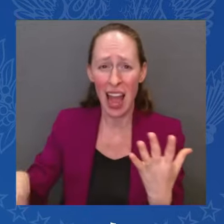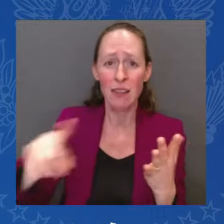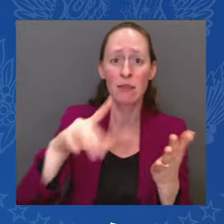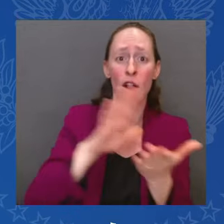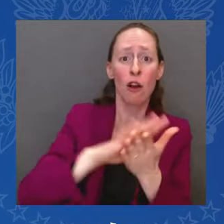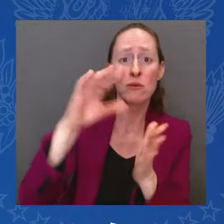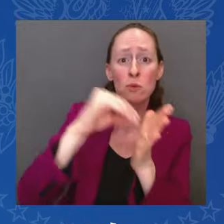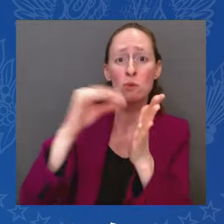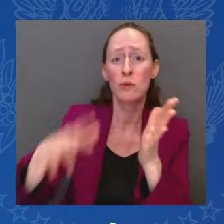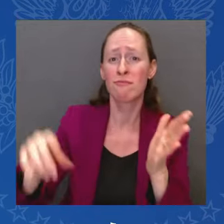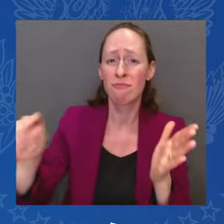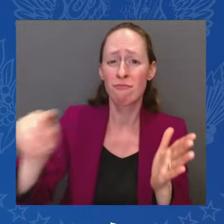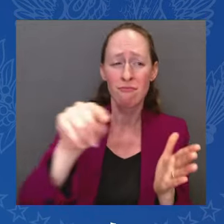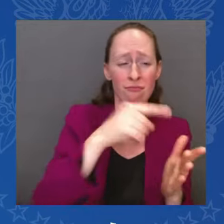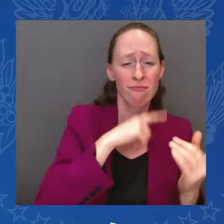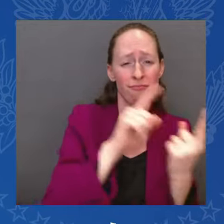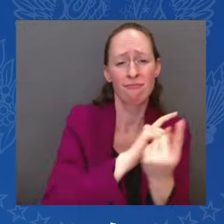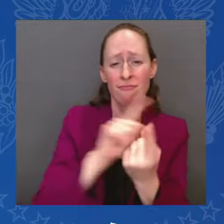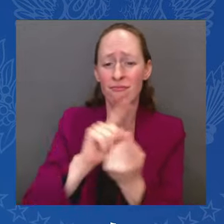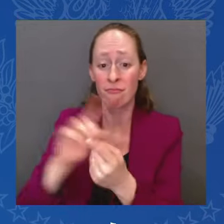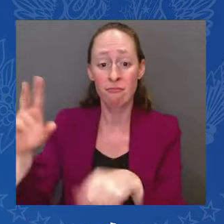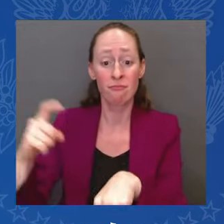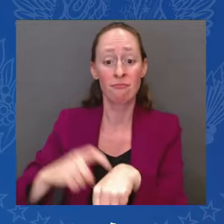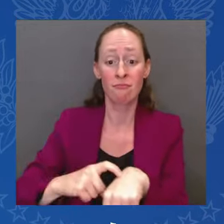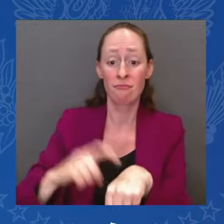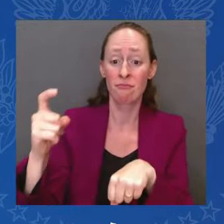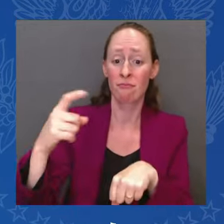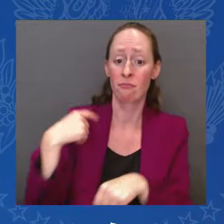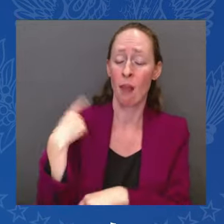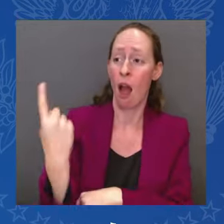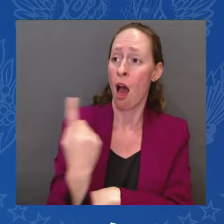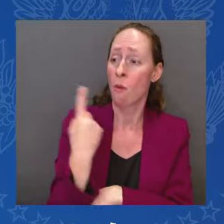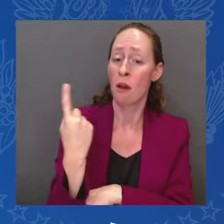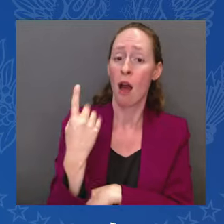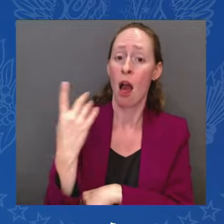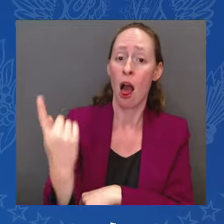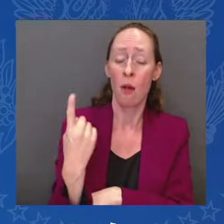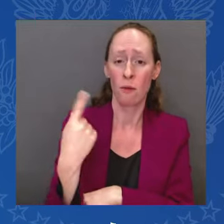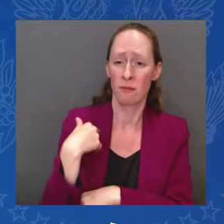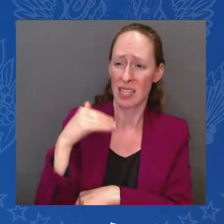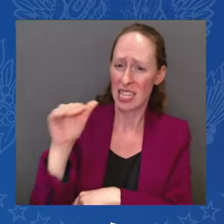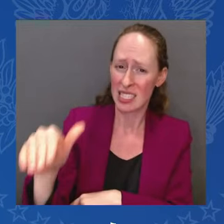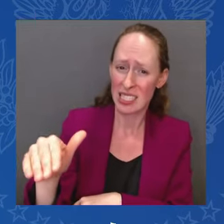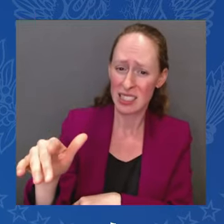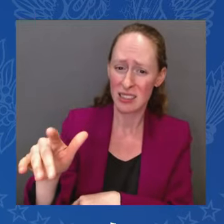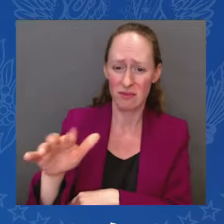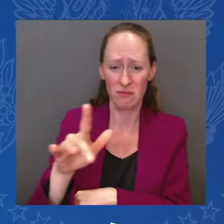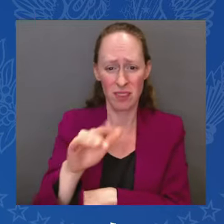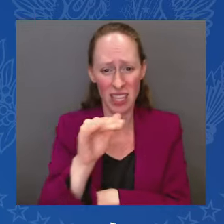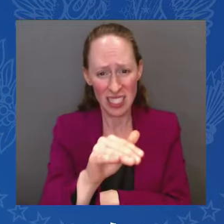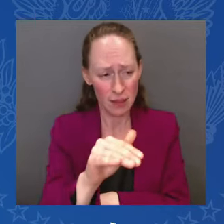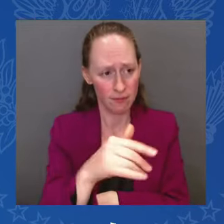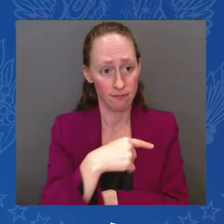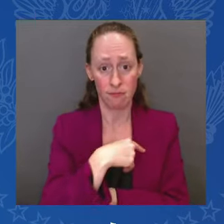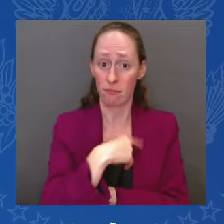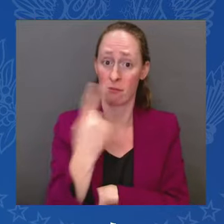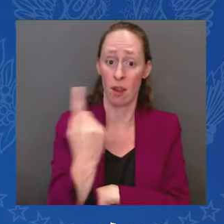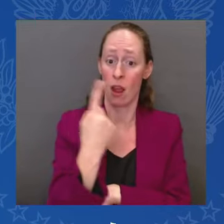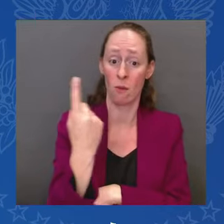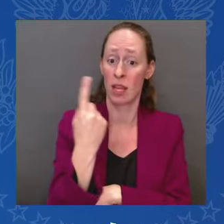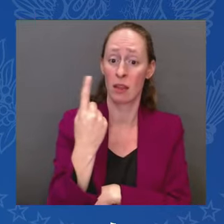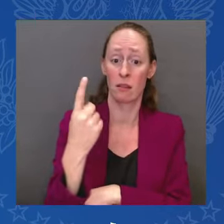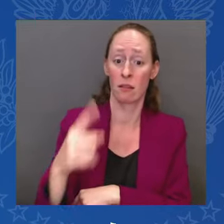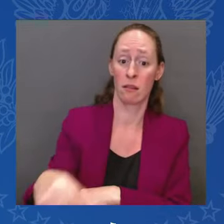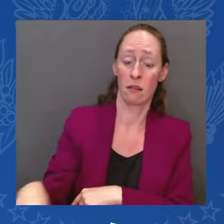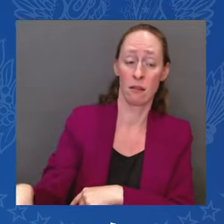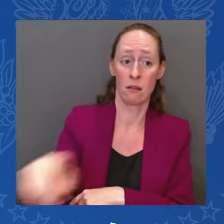there, every time I turn to the students and I make a request of them, and what I